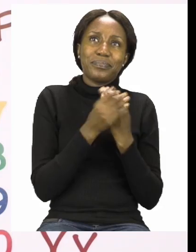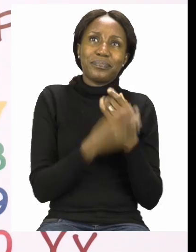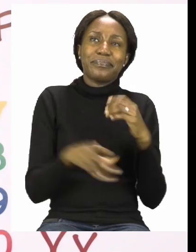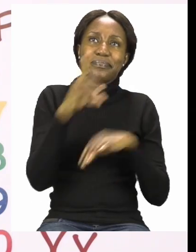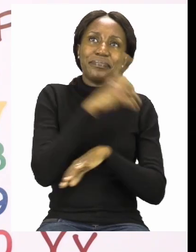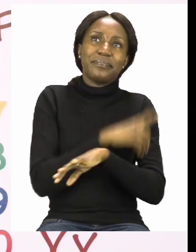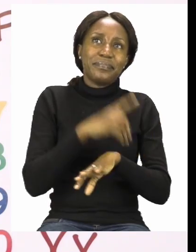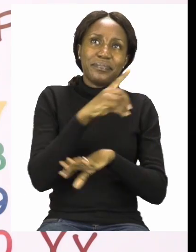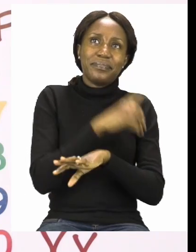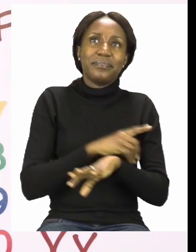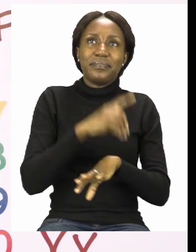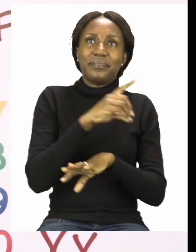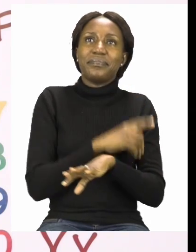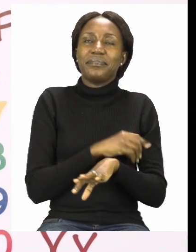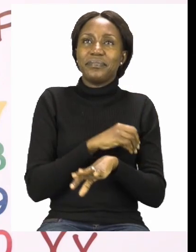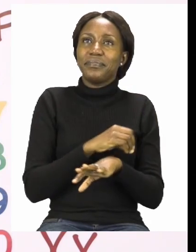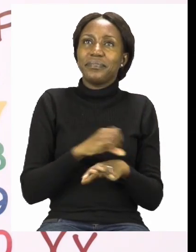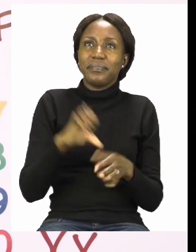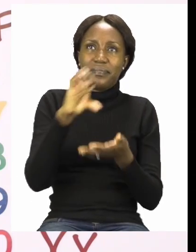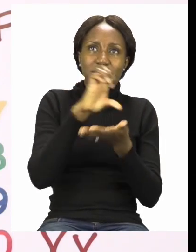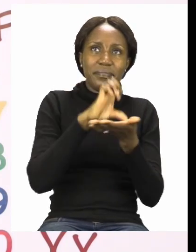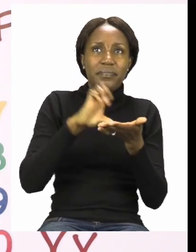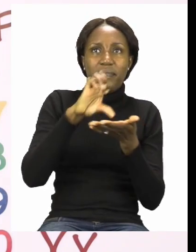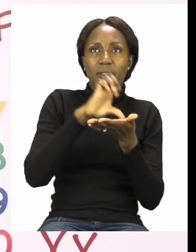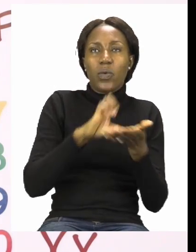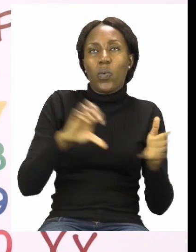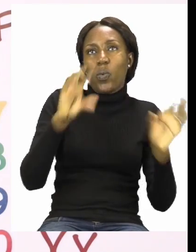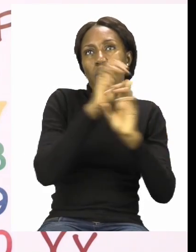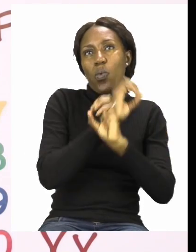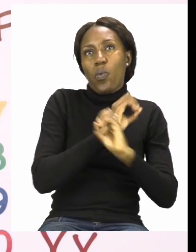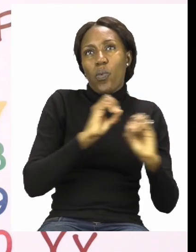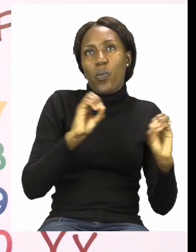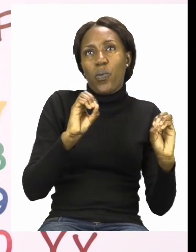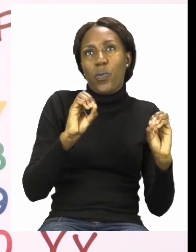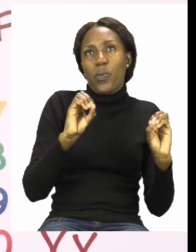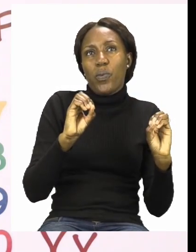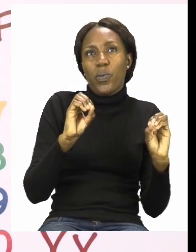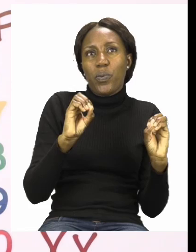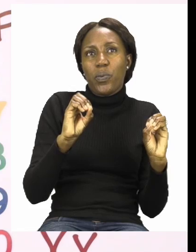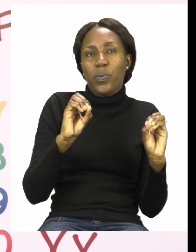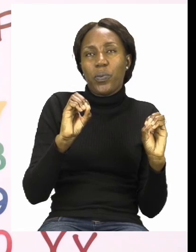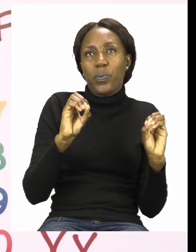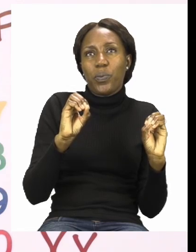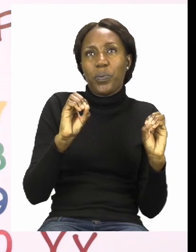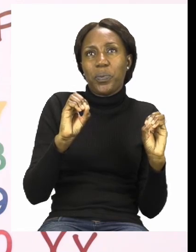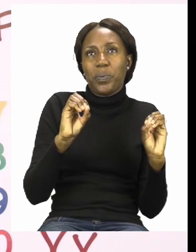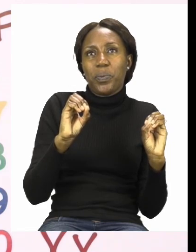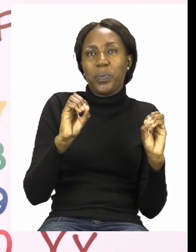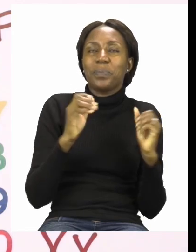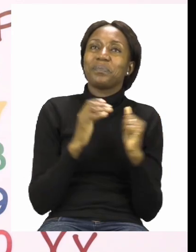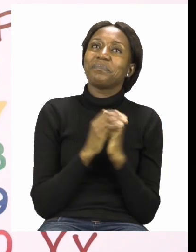Sanitize every day so the germs can stay